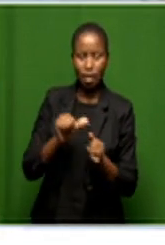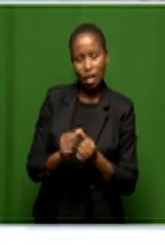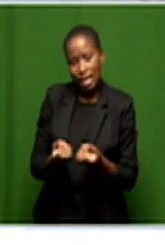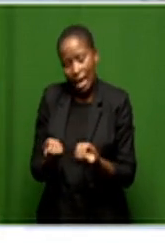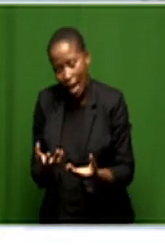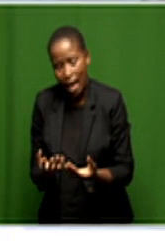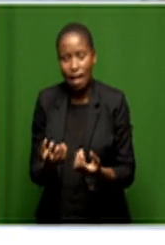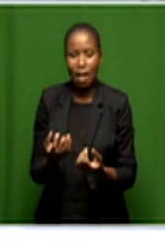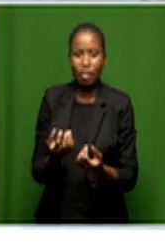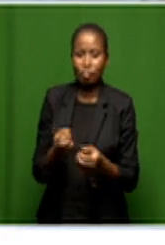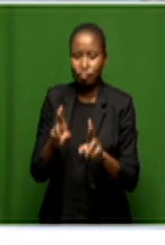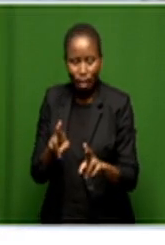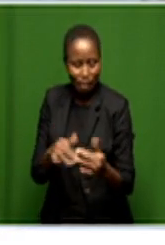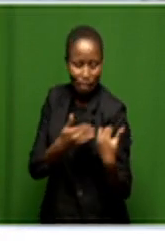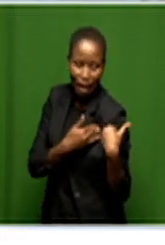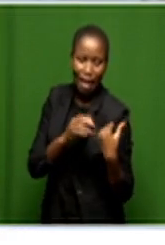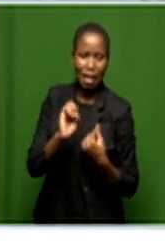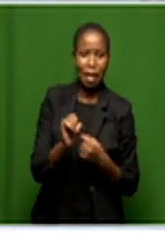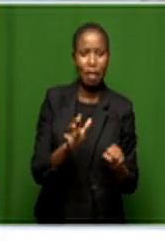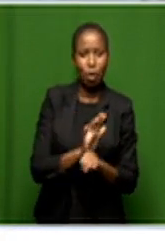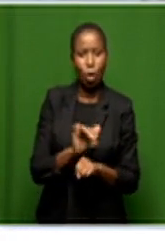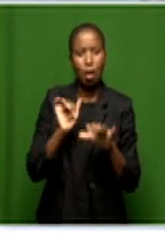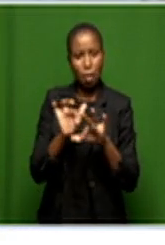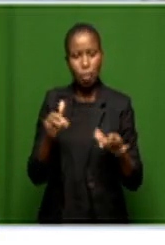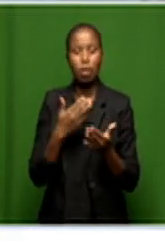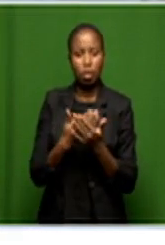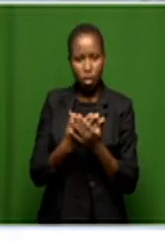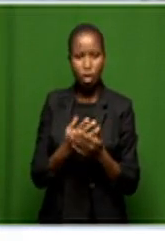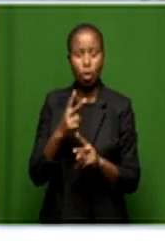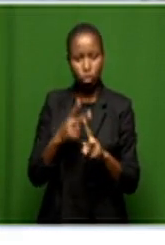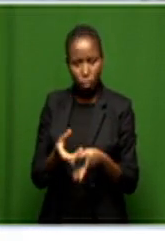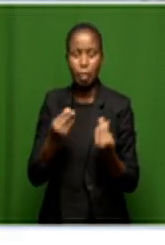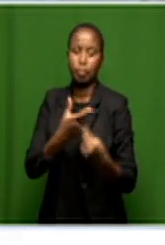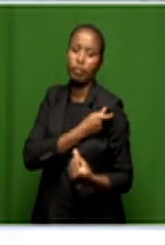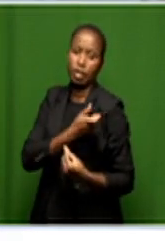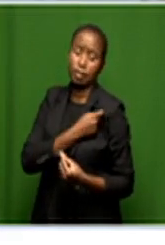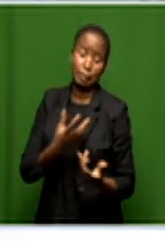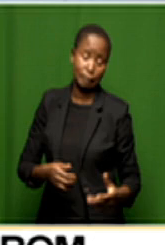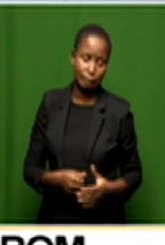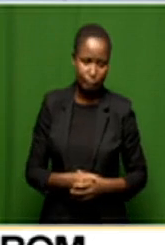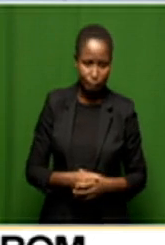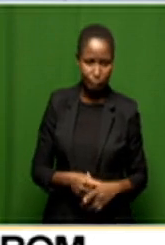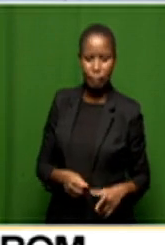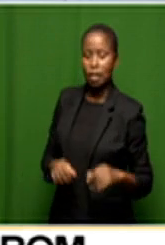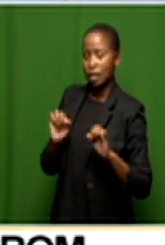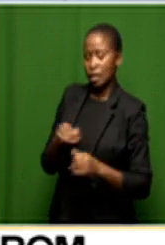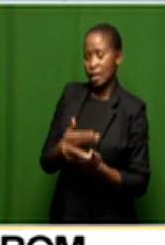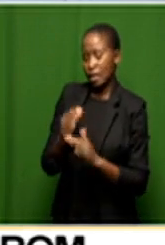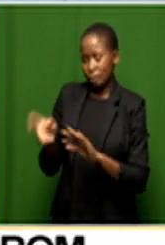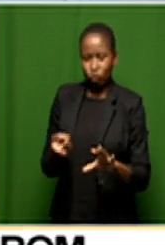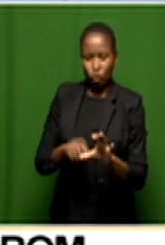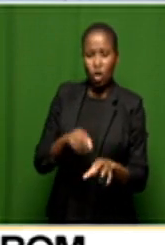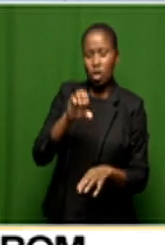of safety as well, and our people are actually being rolled out in terms of the vaccine. Let's bring Siya into the conversation.